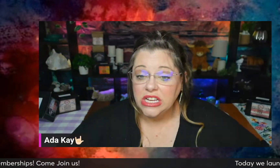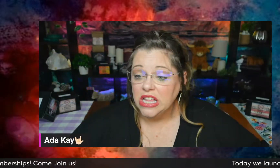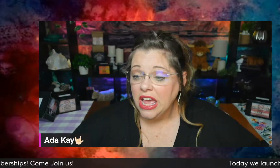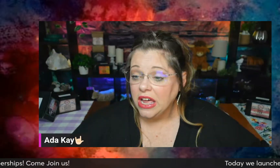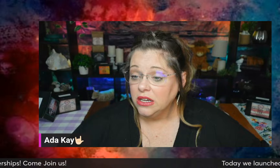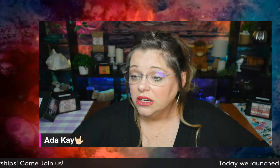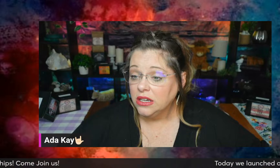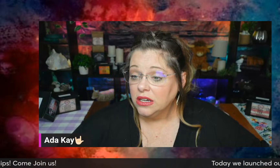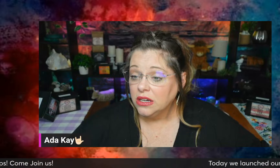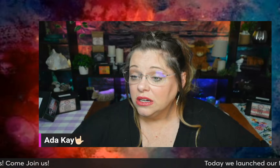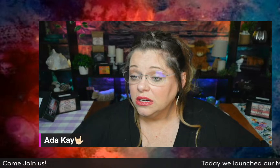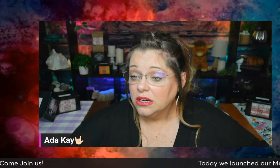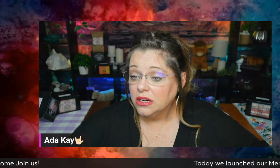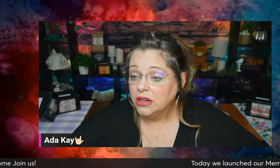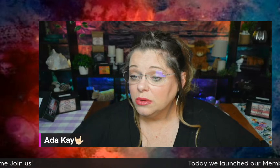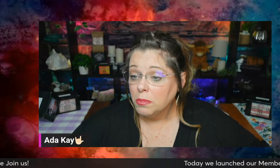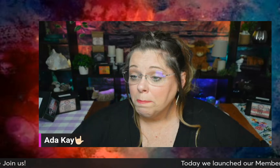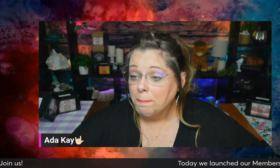seen that.